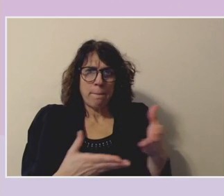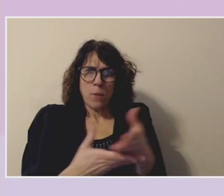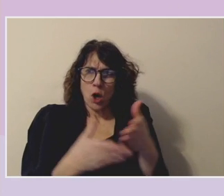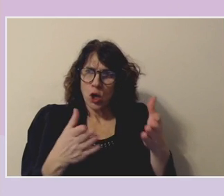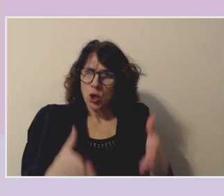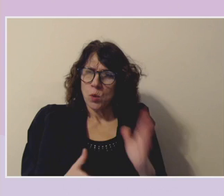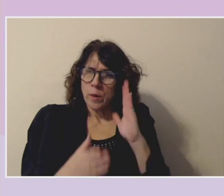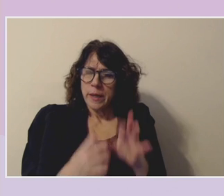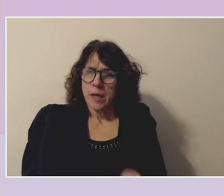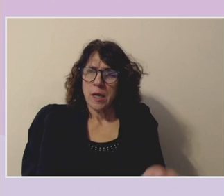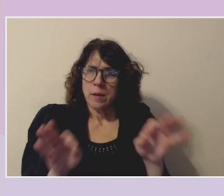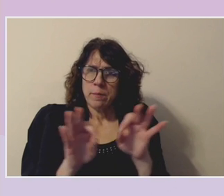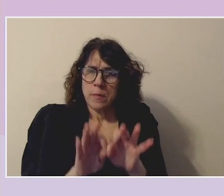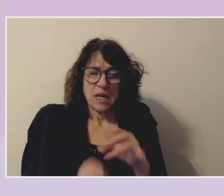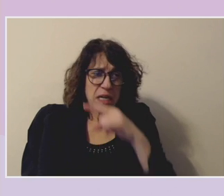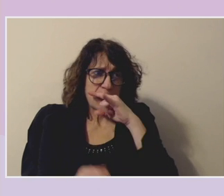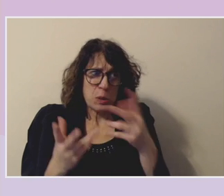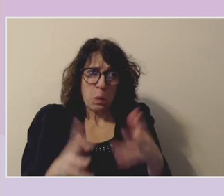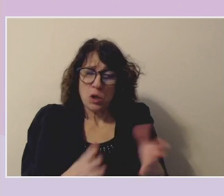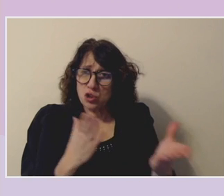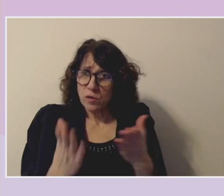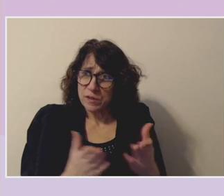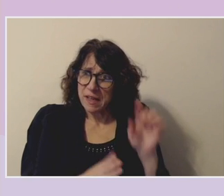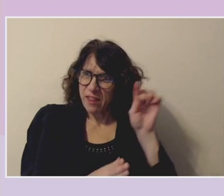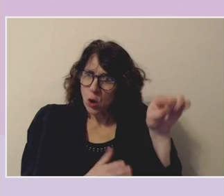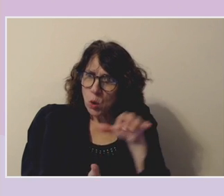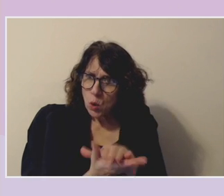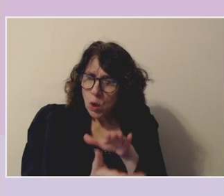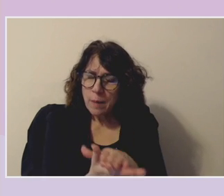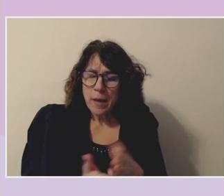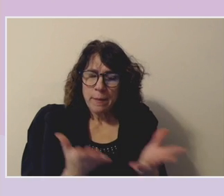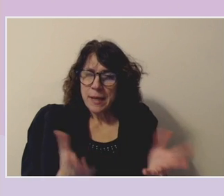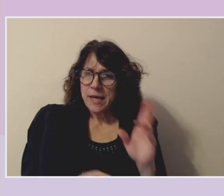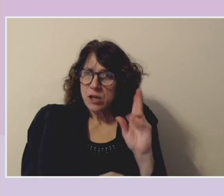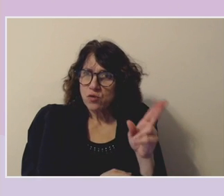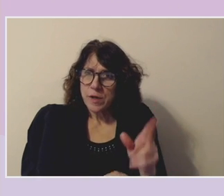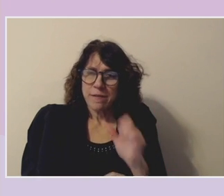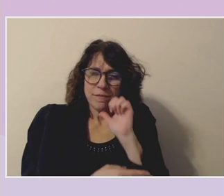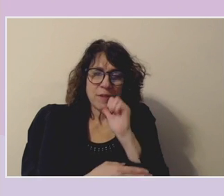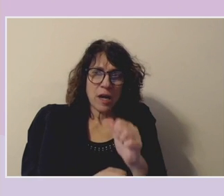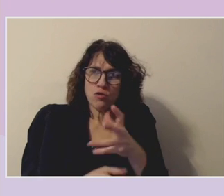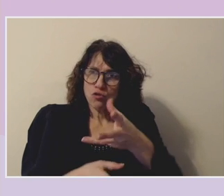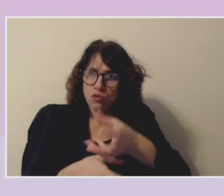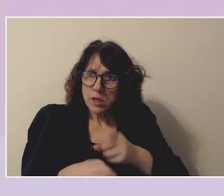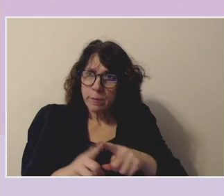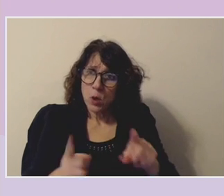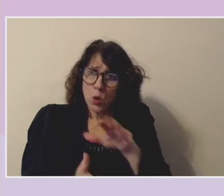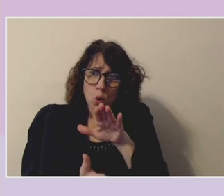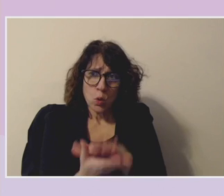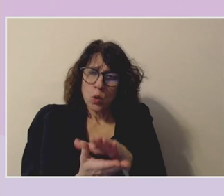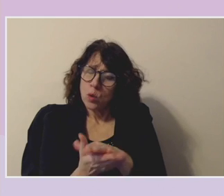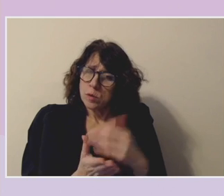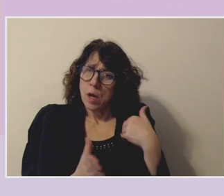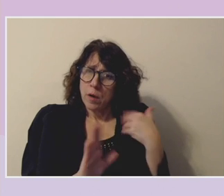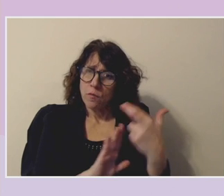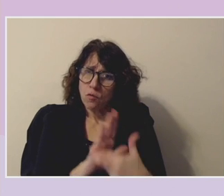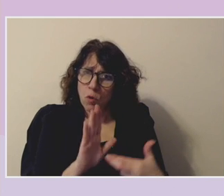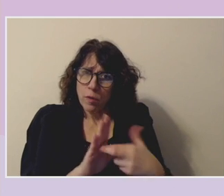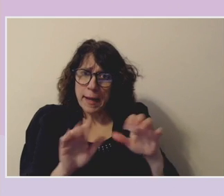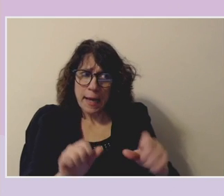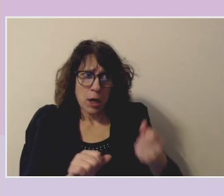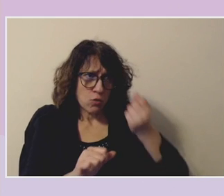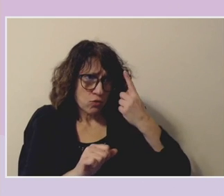get services in school. There may have been histories of mistrust, but schools can still be the place where they have the understanding and resources to refer to